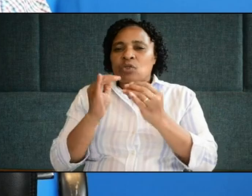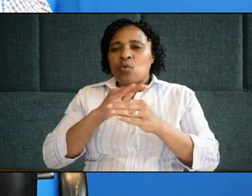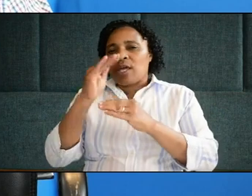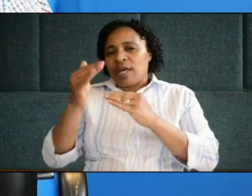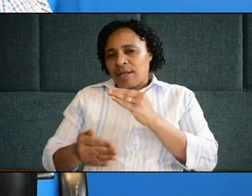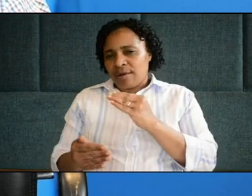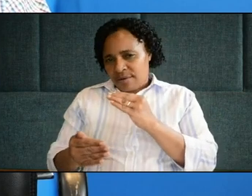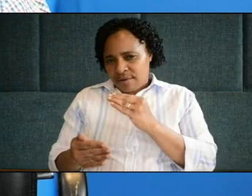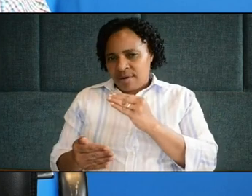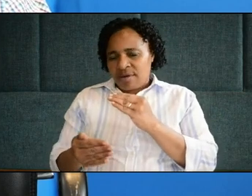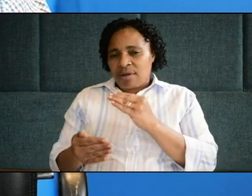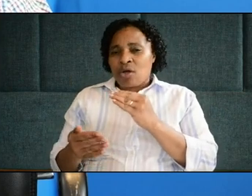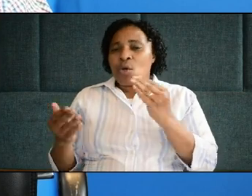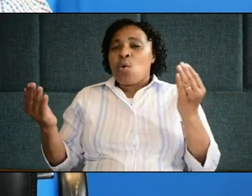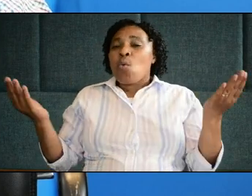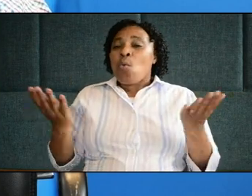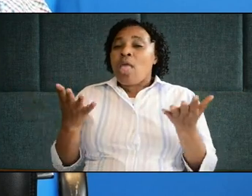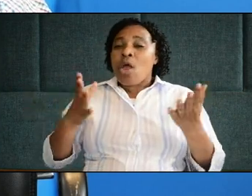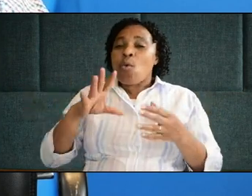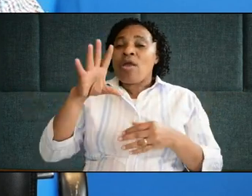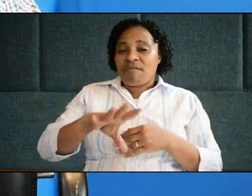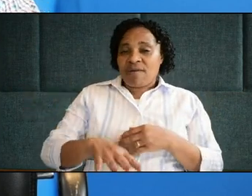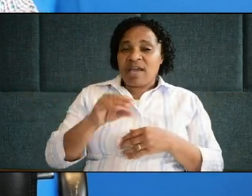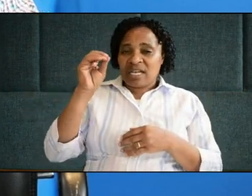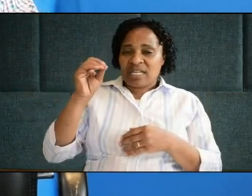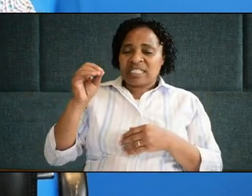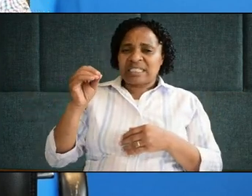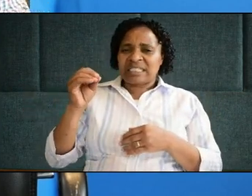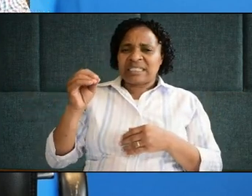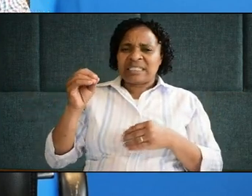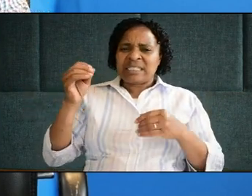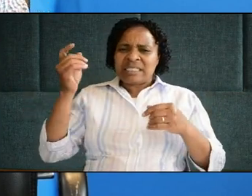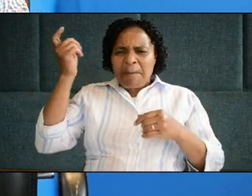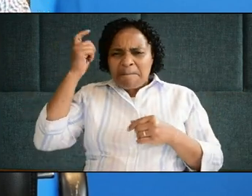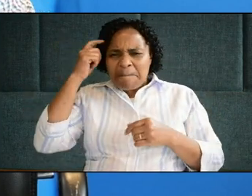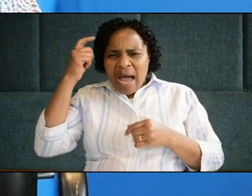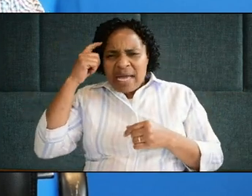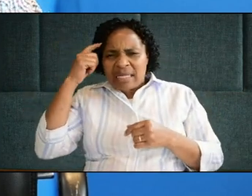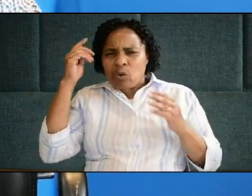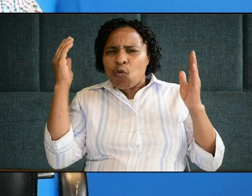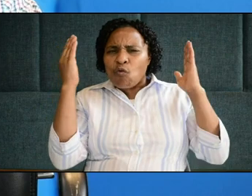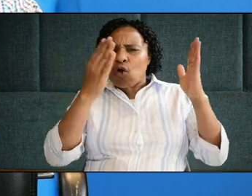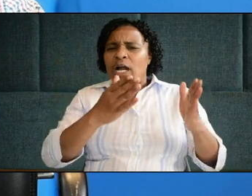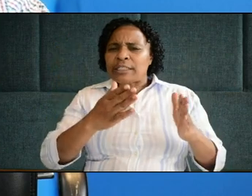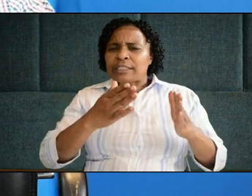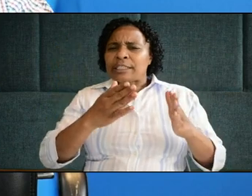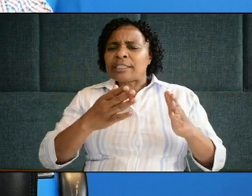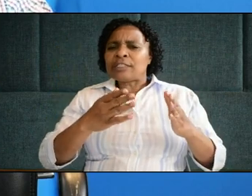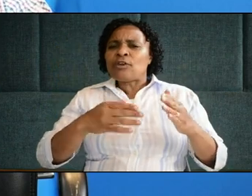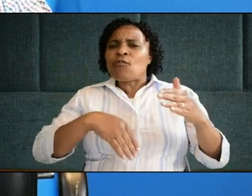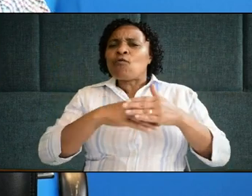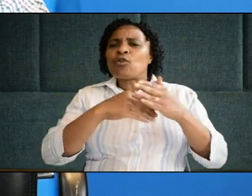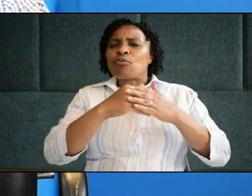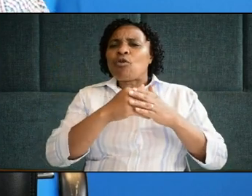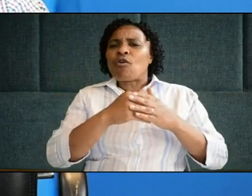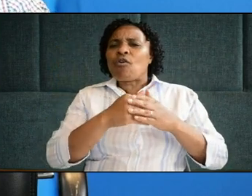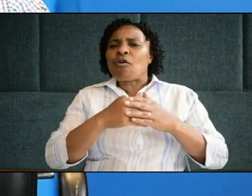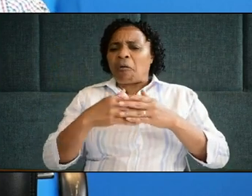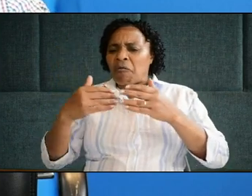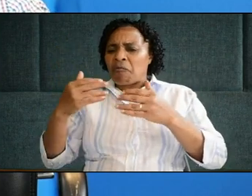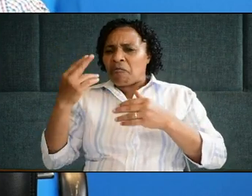sorry. So you find that the mood on football fans is not even with